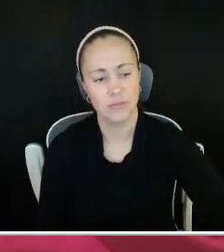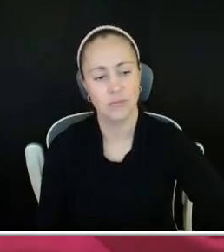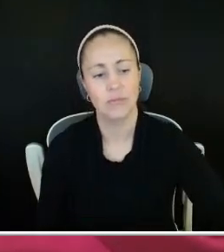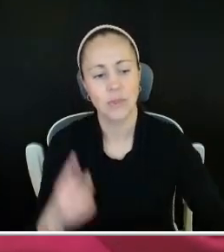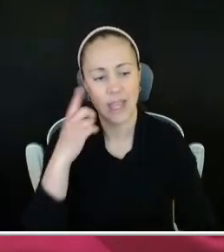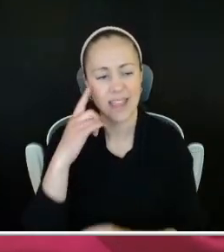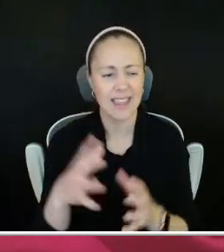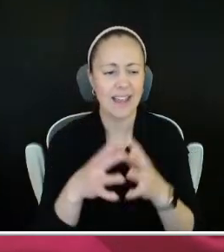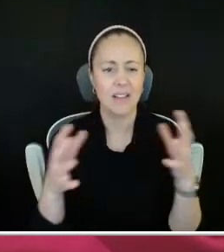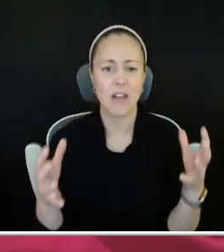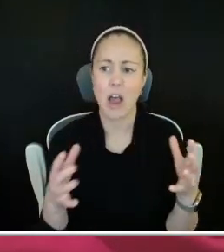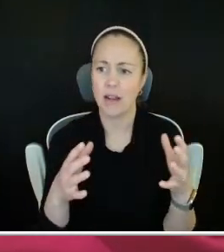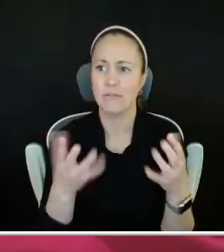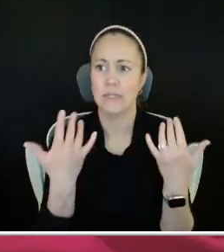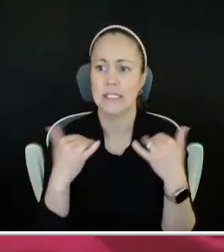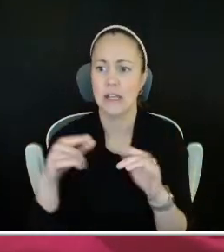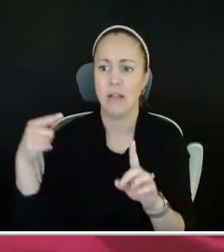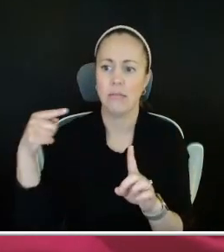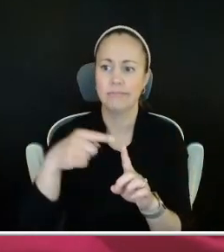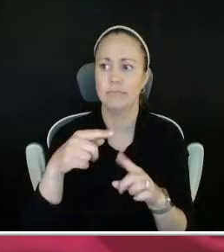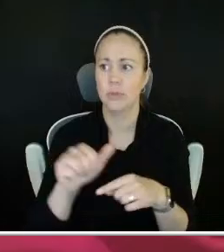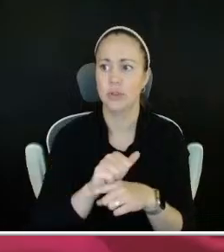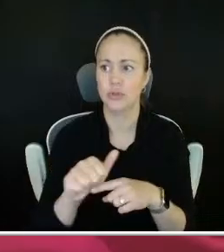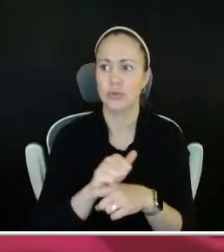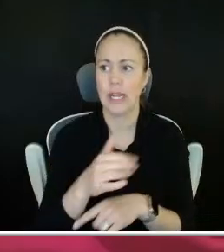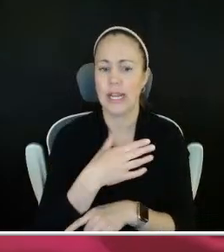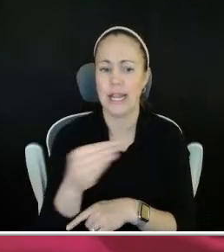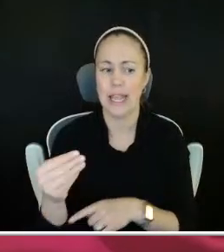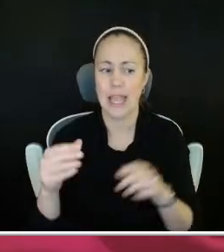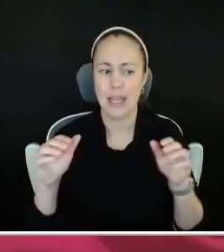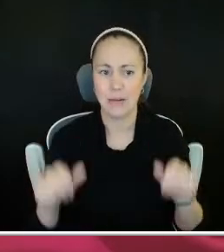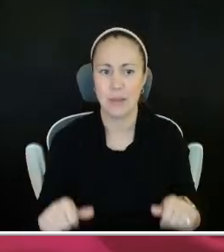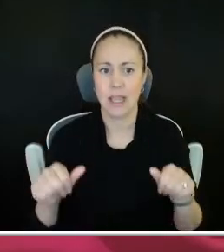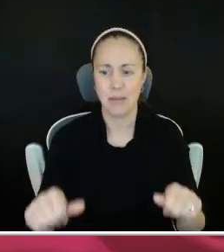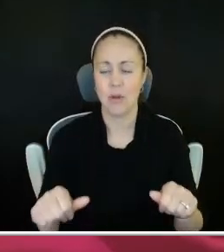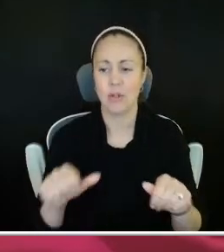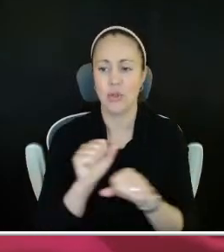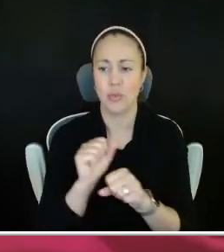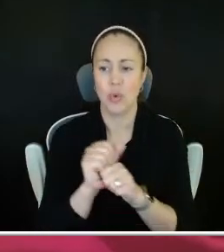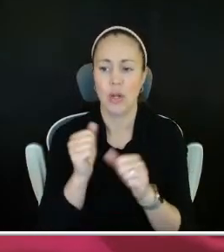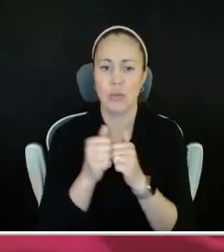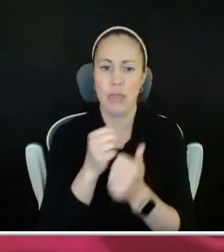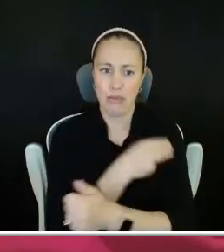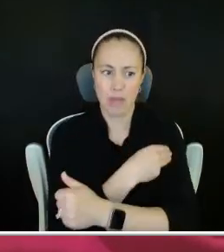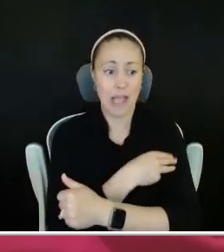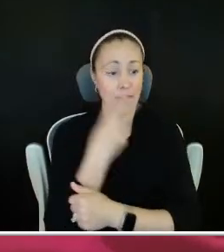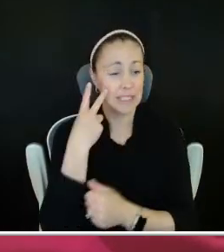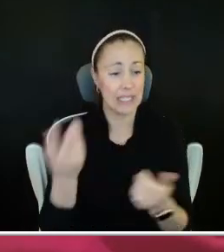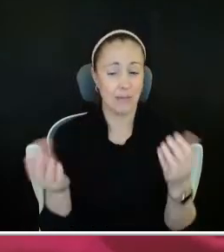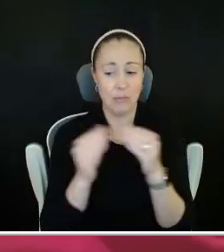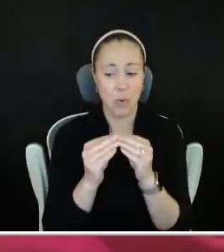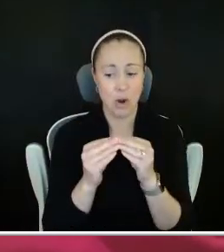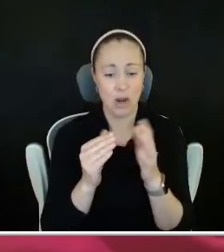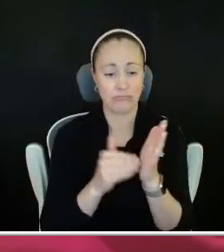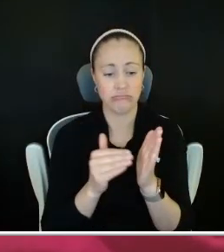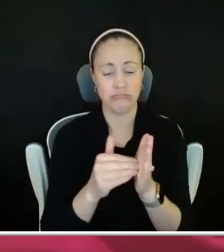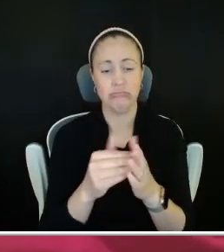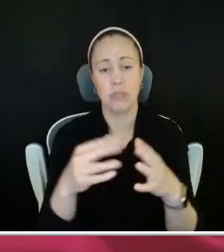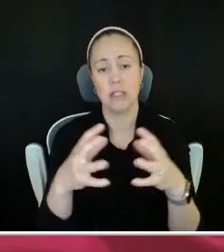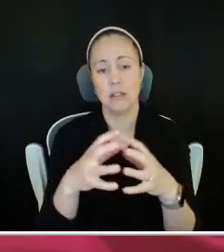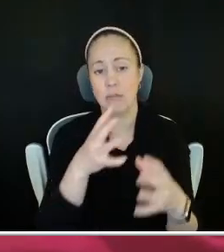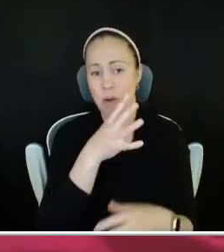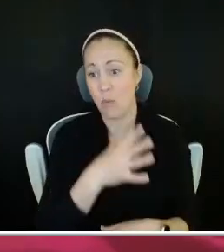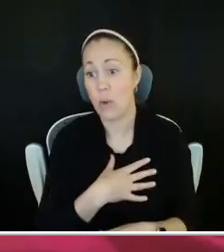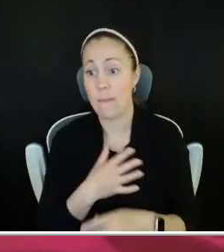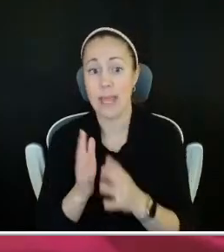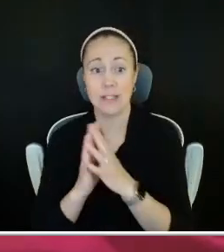training and being able to work the kinetic chain. I'm seeing it more and more in softball. Women's wrestling